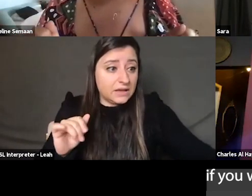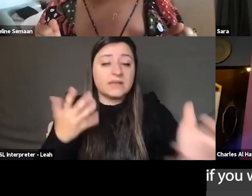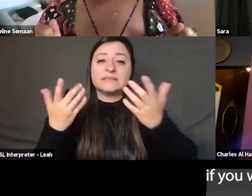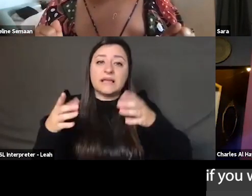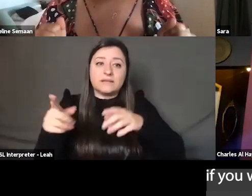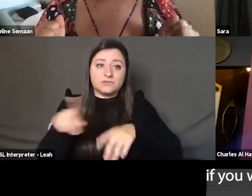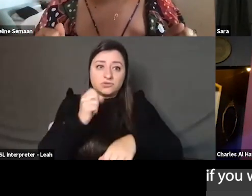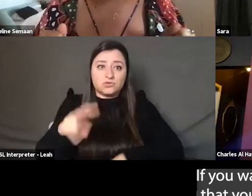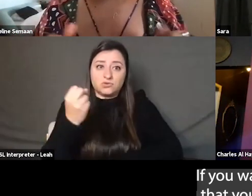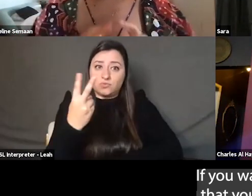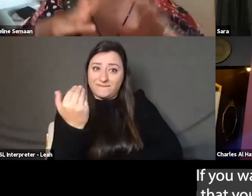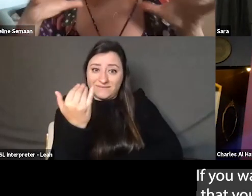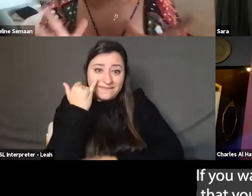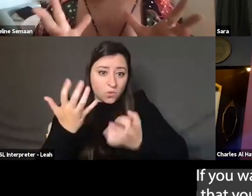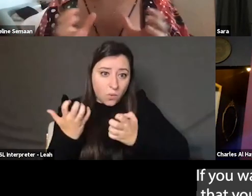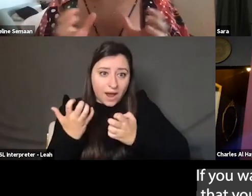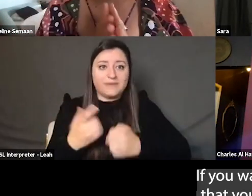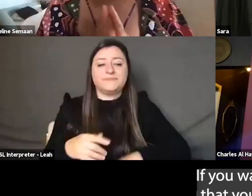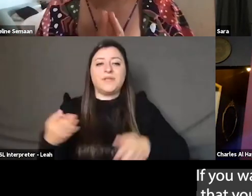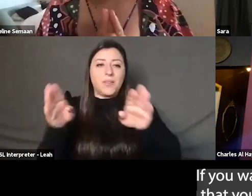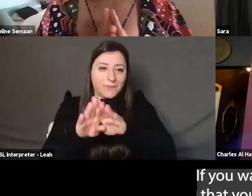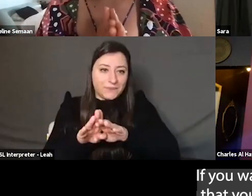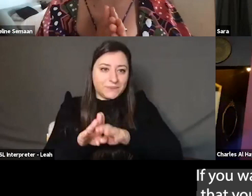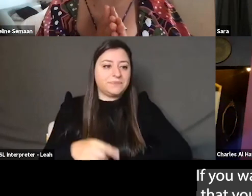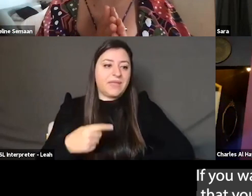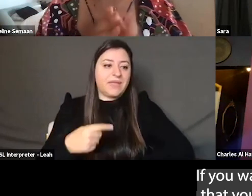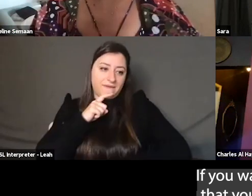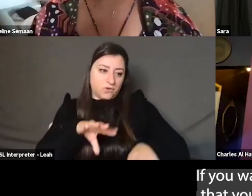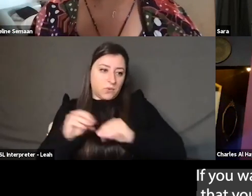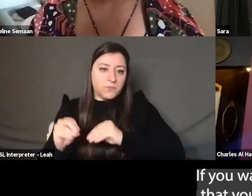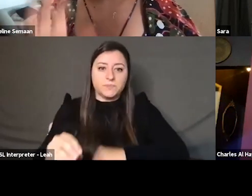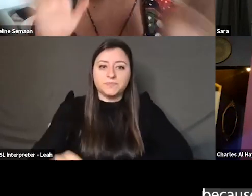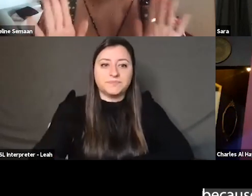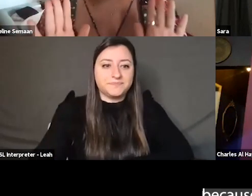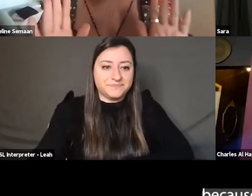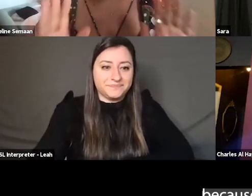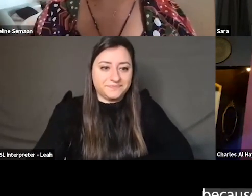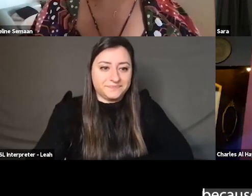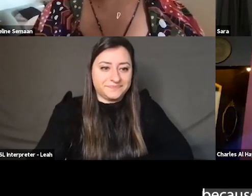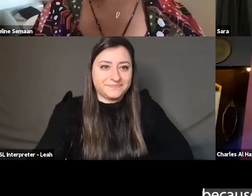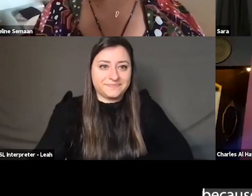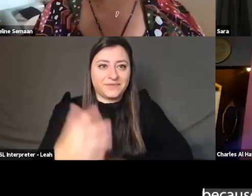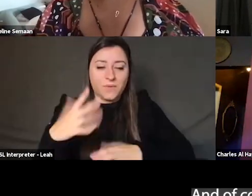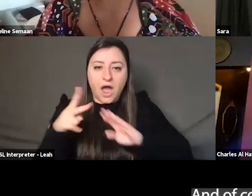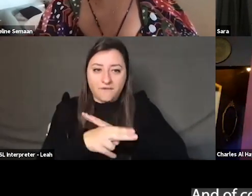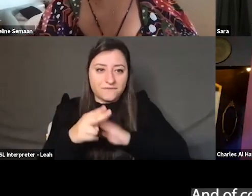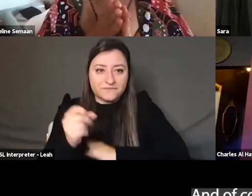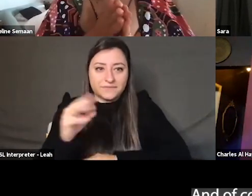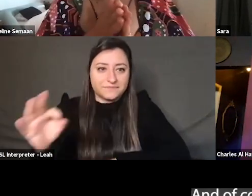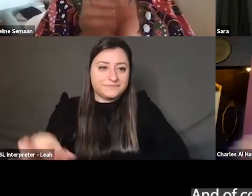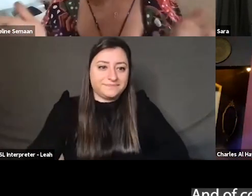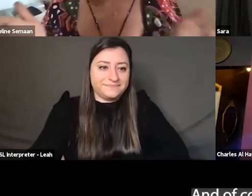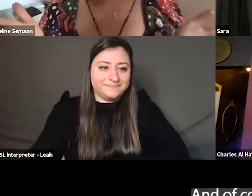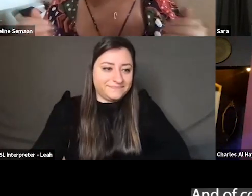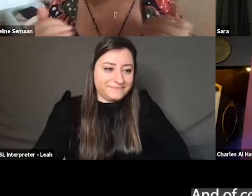take it to 12:15 if you want to just conclude in the way that you feel comfortable concluding, because I don't want to cut anybody. And of course, this